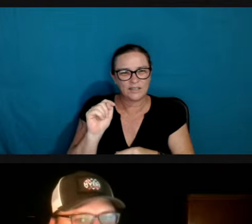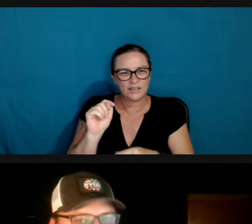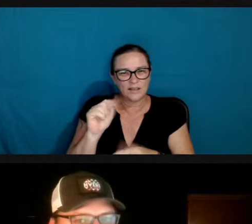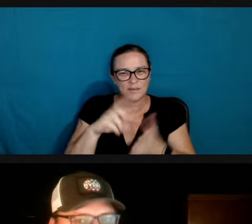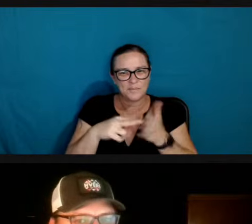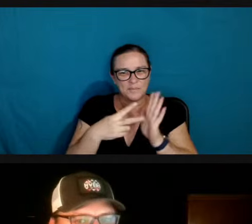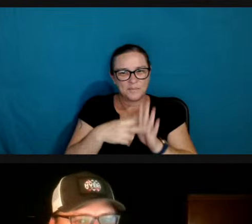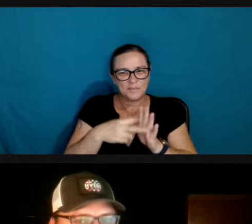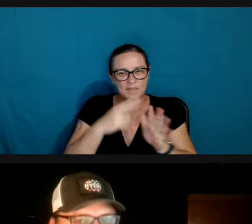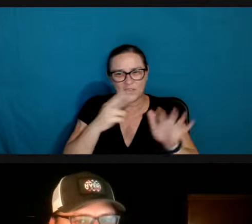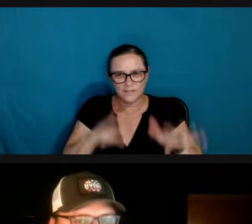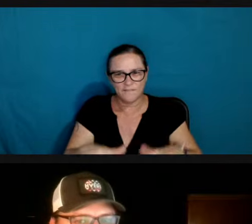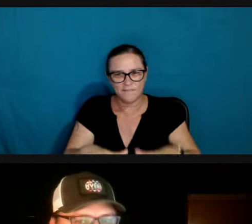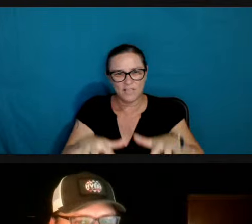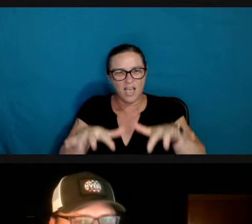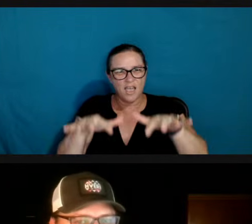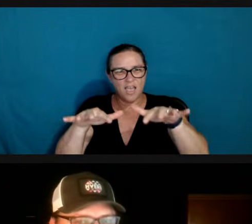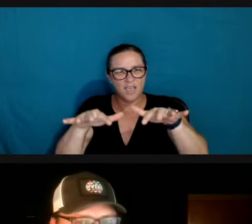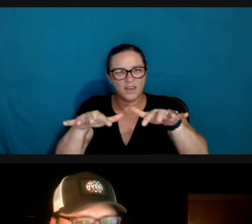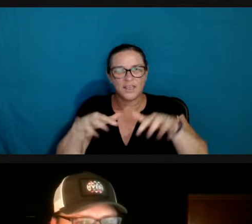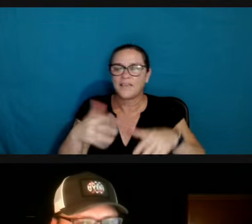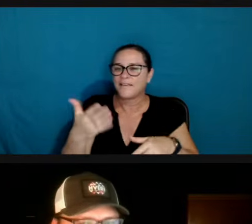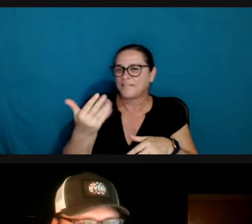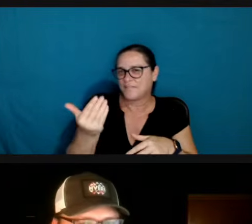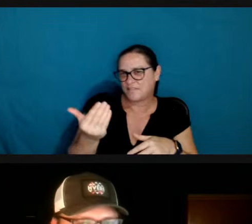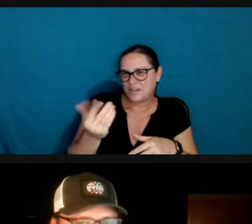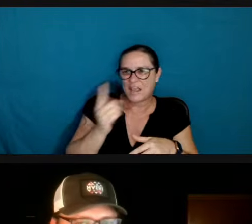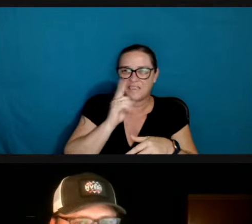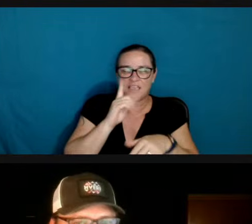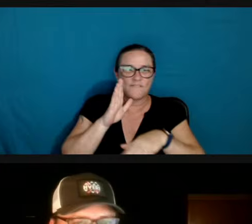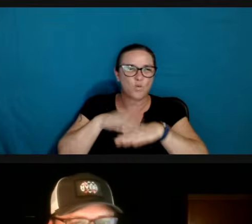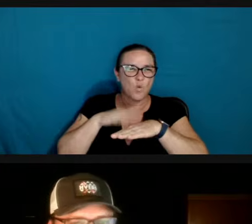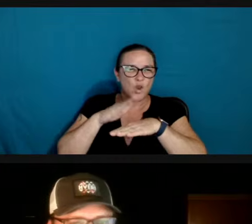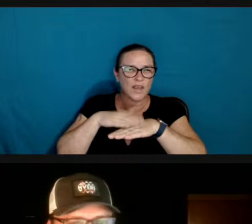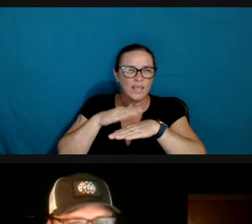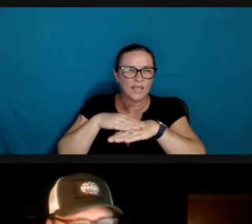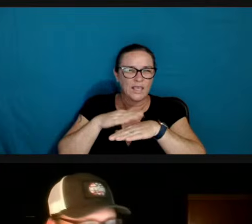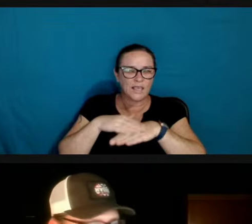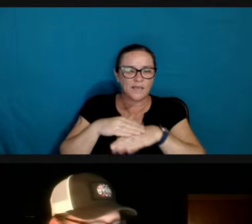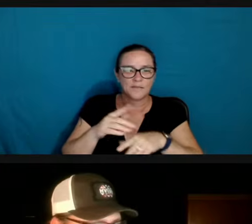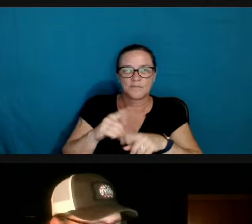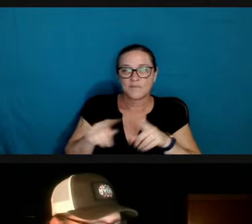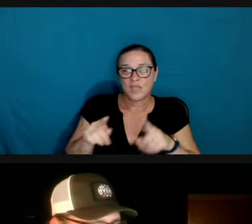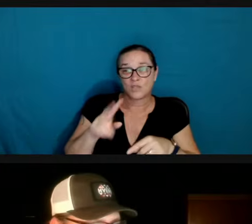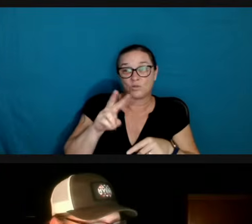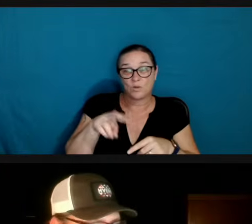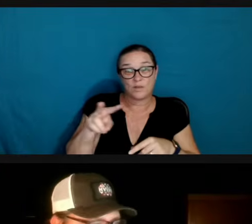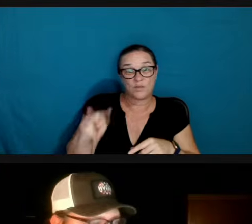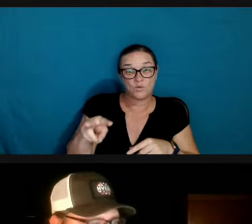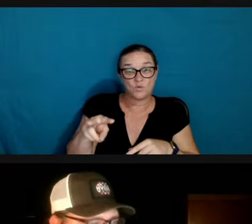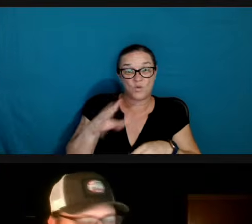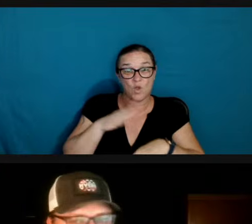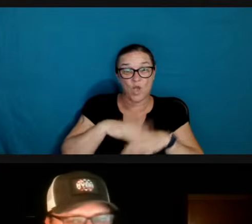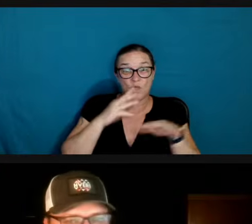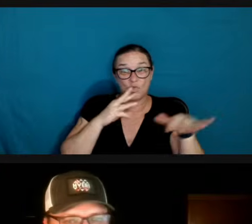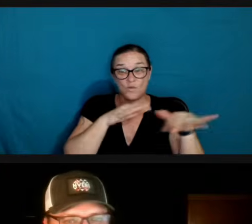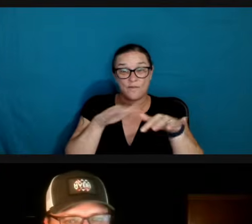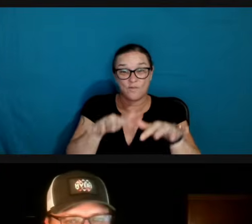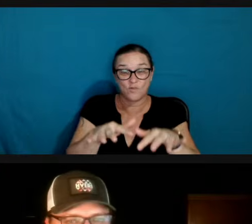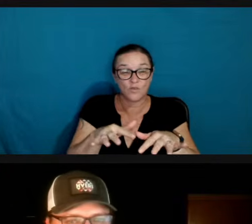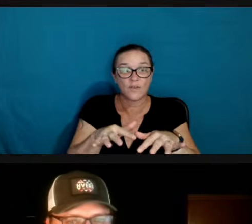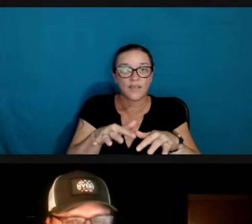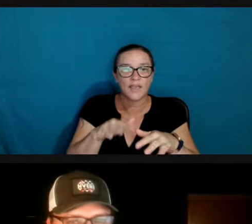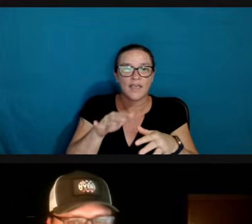heavy flooding. There before that in the 15s, I think there was a warning. But 22 on that river, I think, is the number where